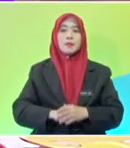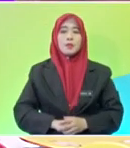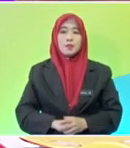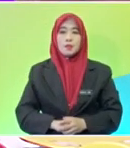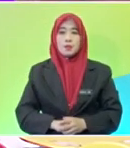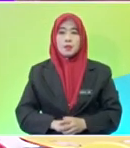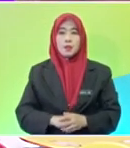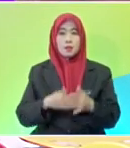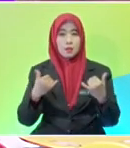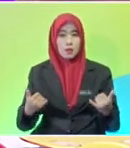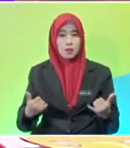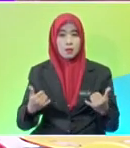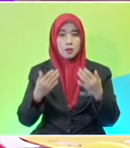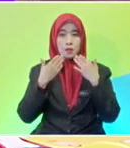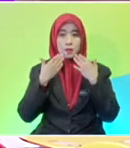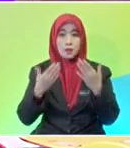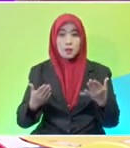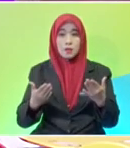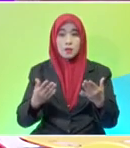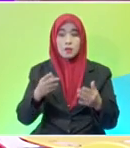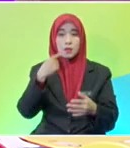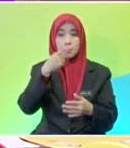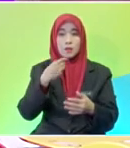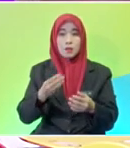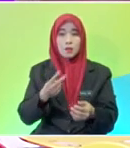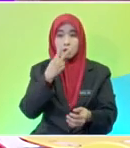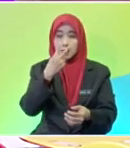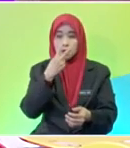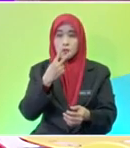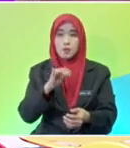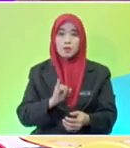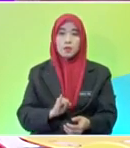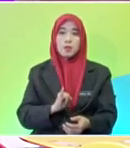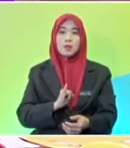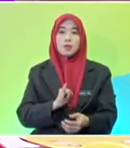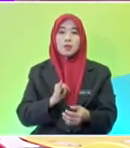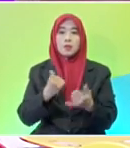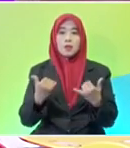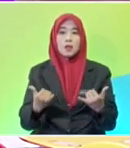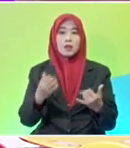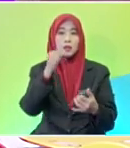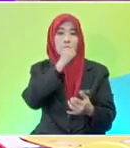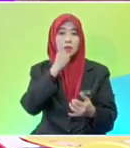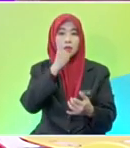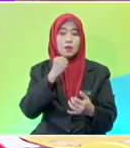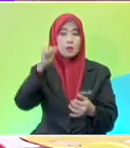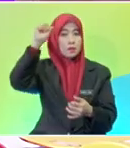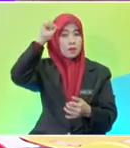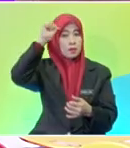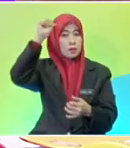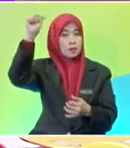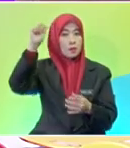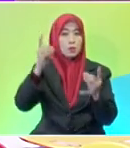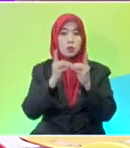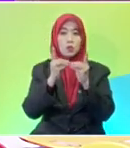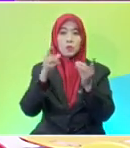Now, thank you for those watching. We are going to be singing a song to conclude our lesson for today. So until we see you again, Assalamualaikum and Salam Sejahtera.